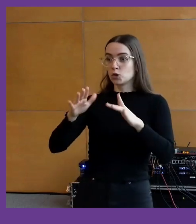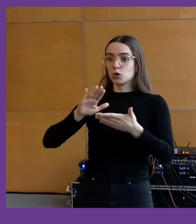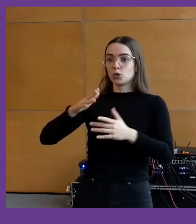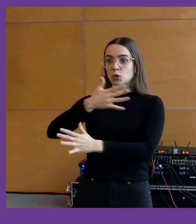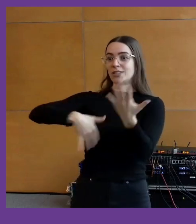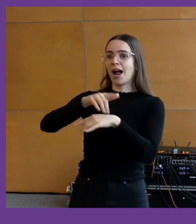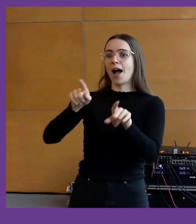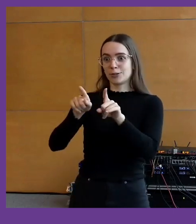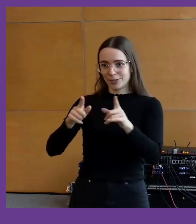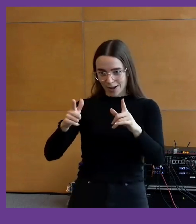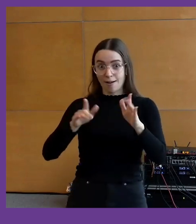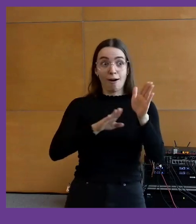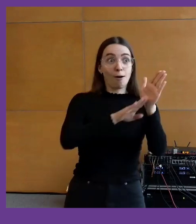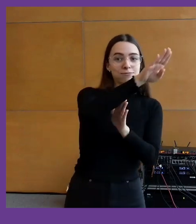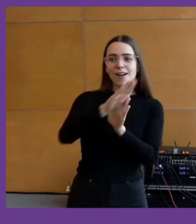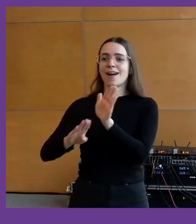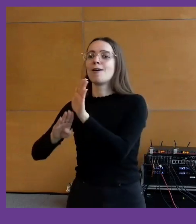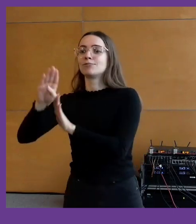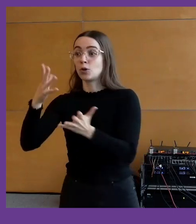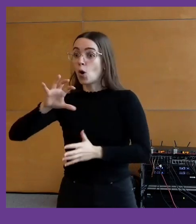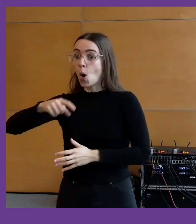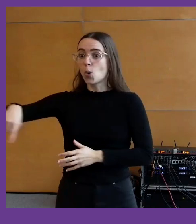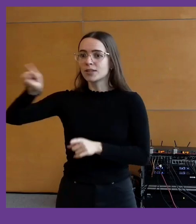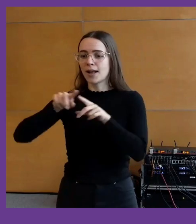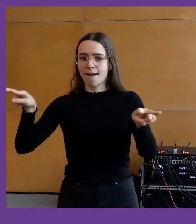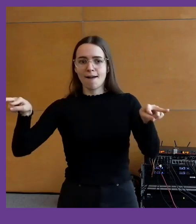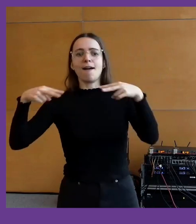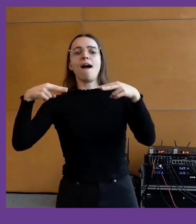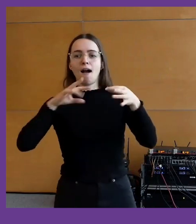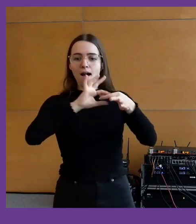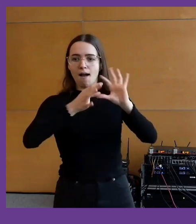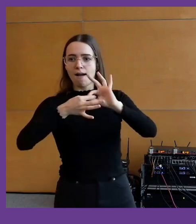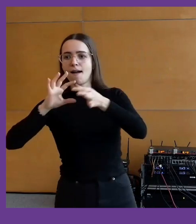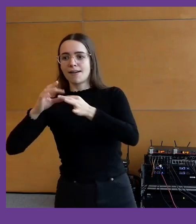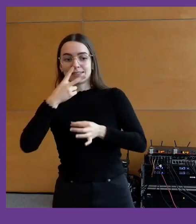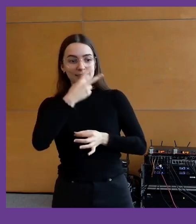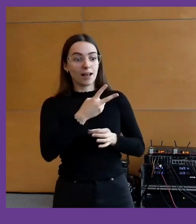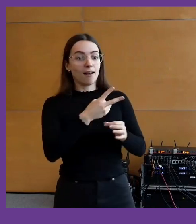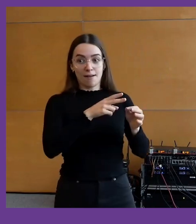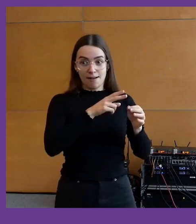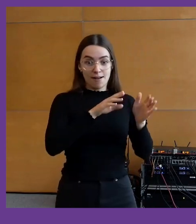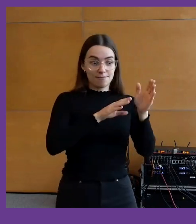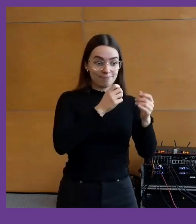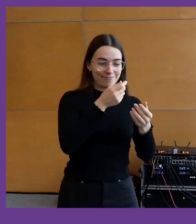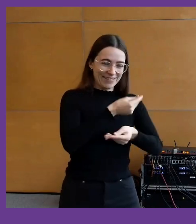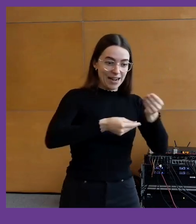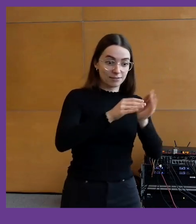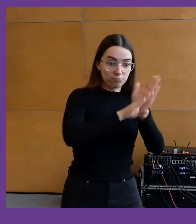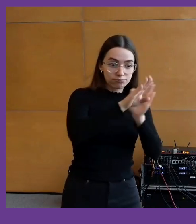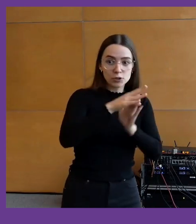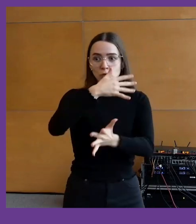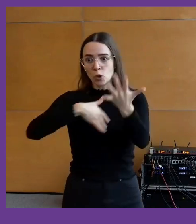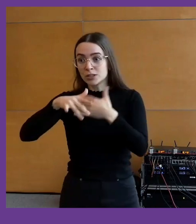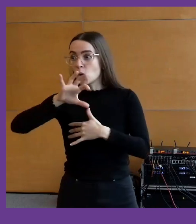Western Balkans. How can we make the companies understand that they need to invest in accessibility? And I was asking, do you think there is social